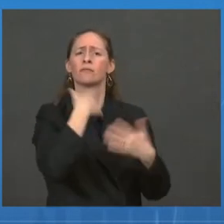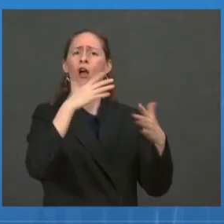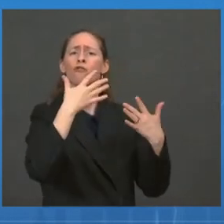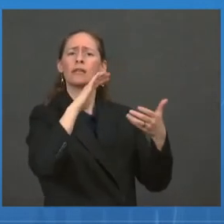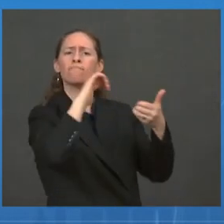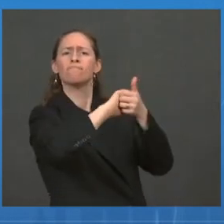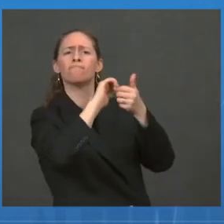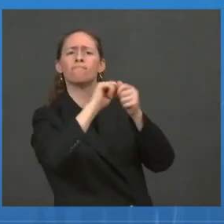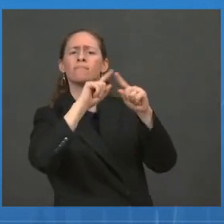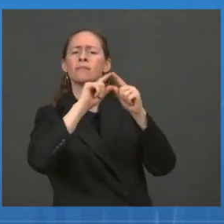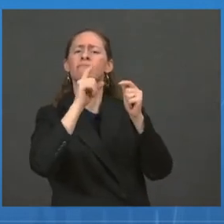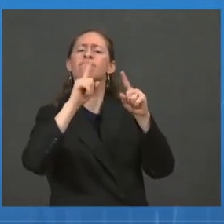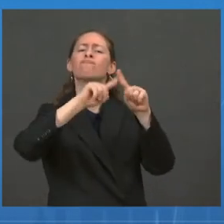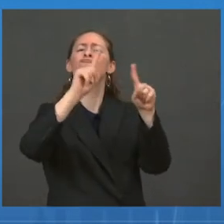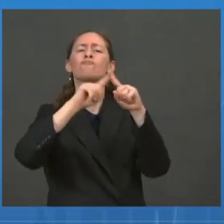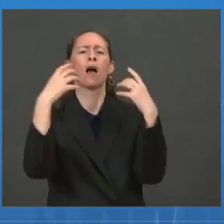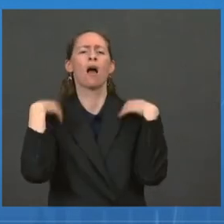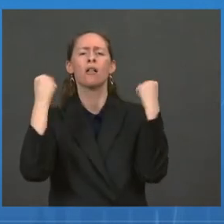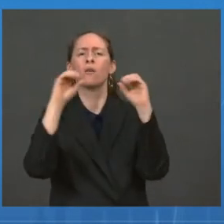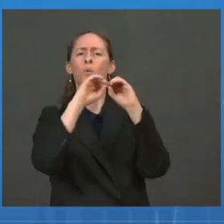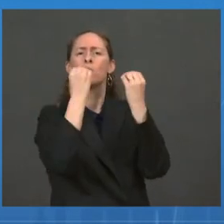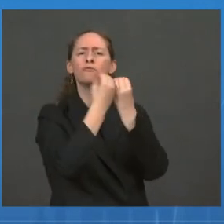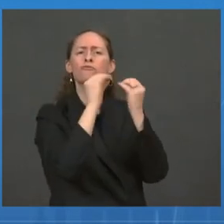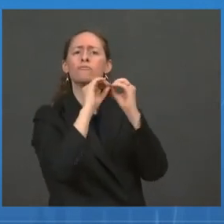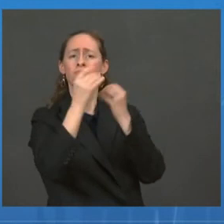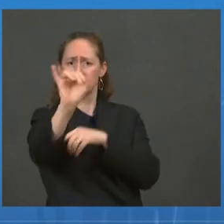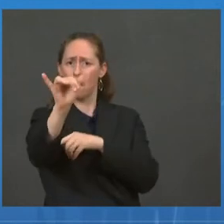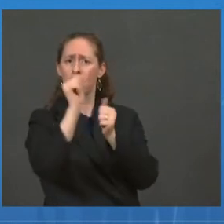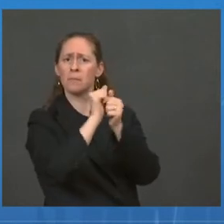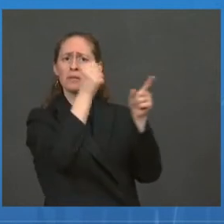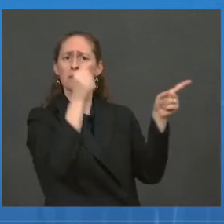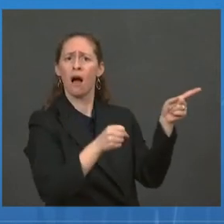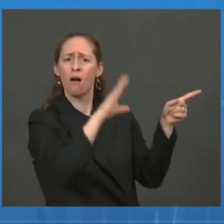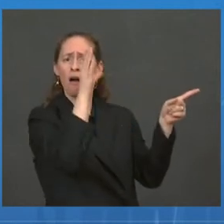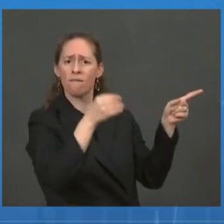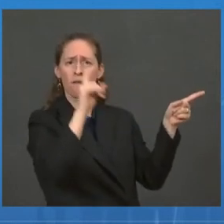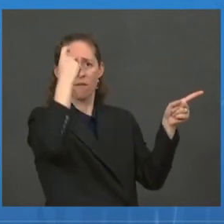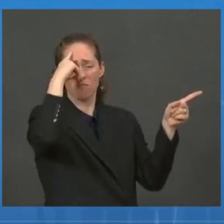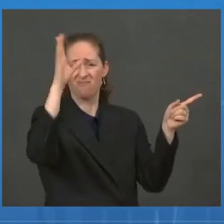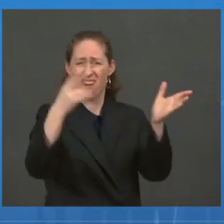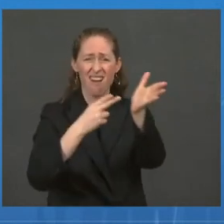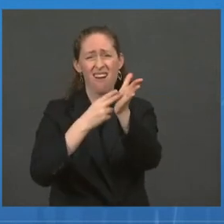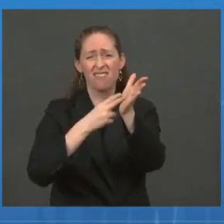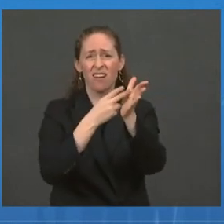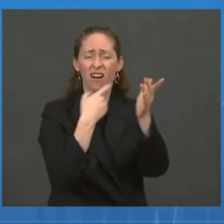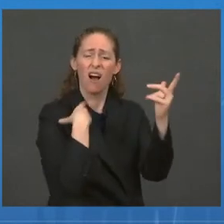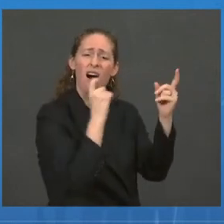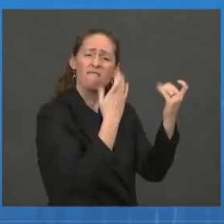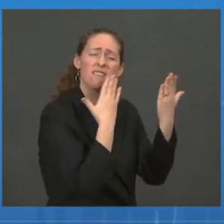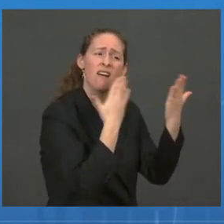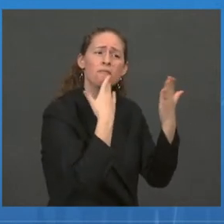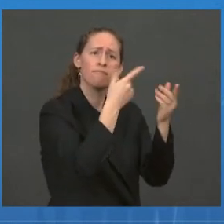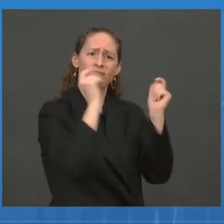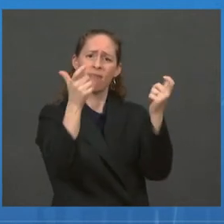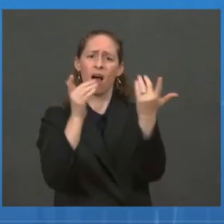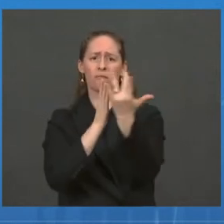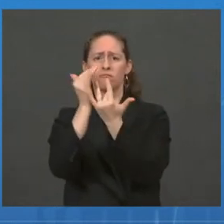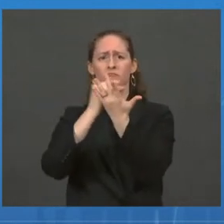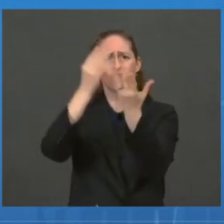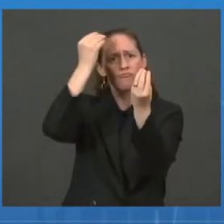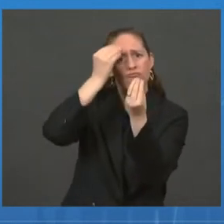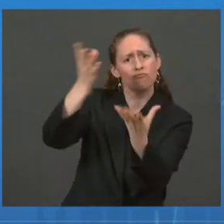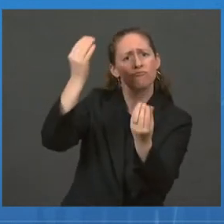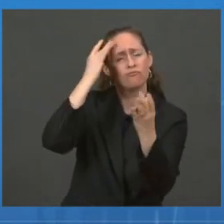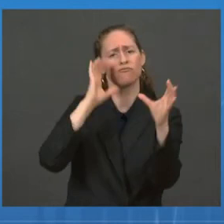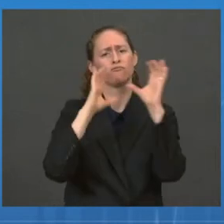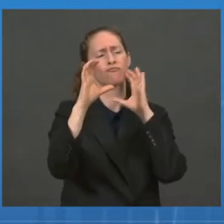extraordinary helpful and transparent in sharing information with us so the in vitro neutralization data